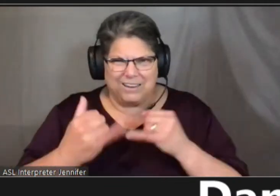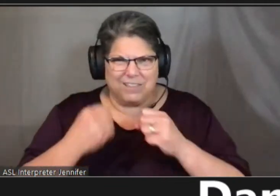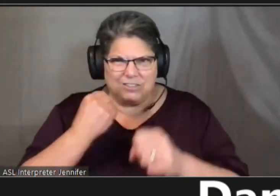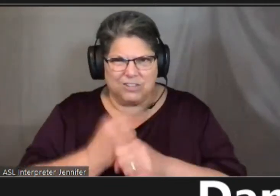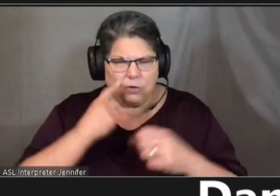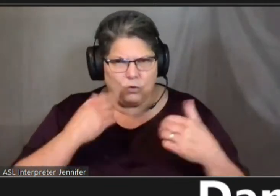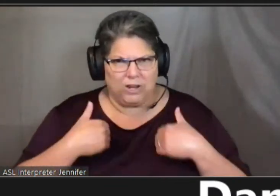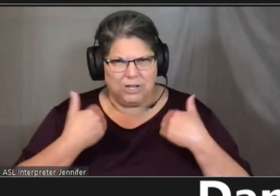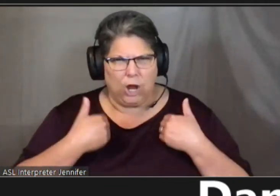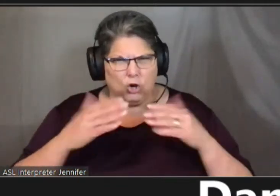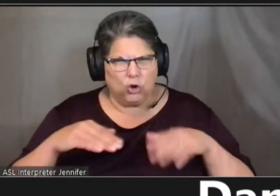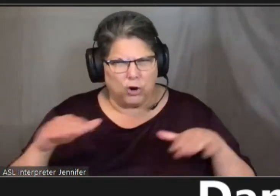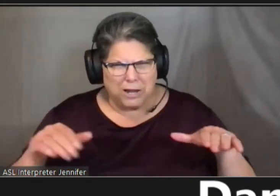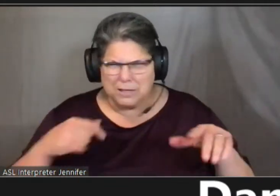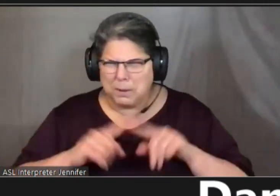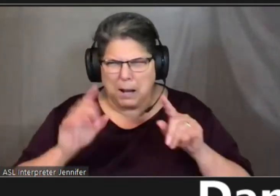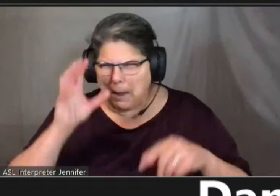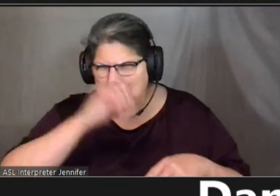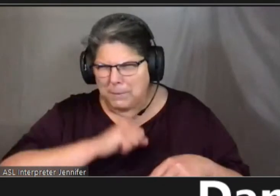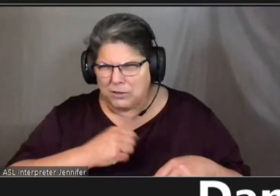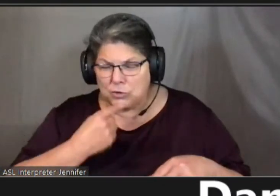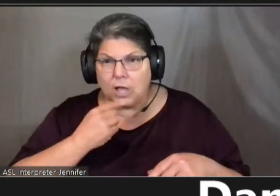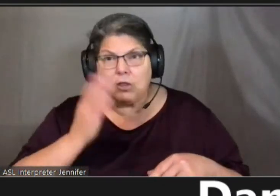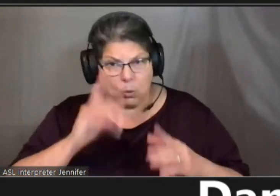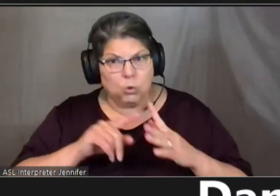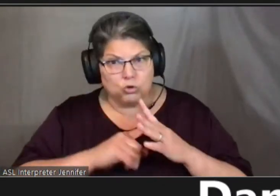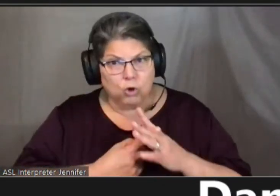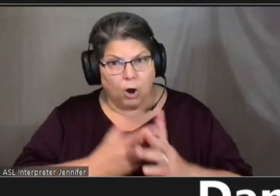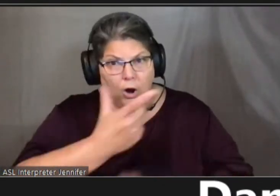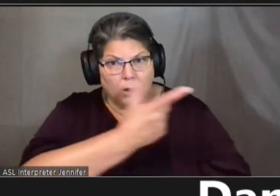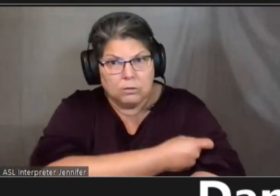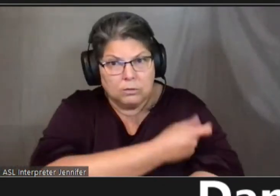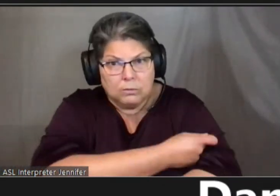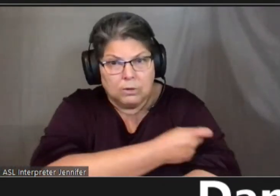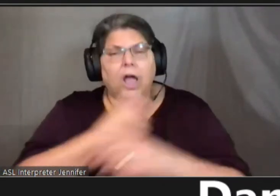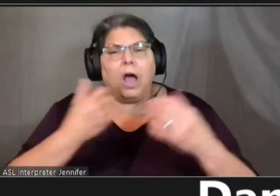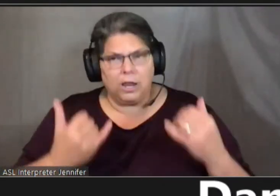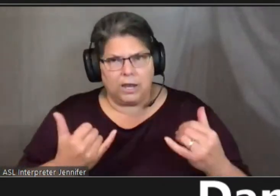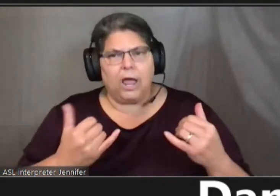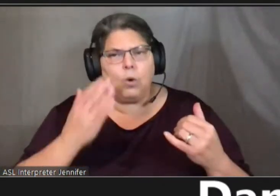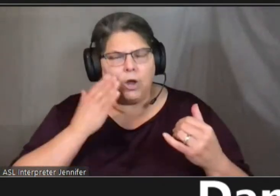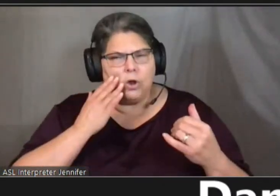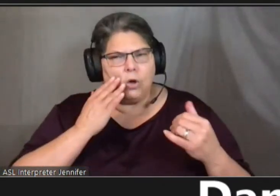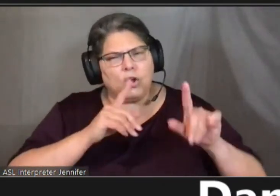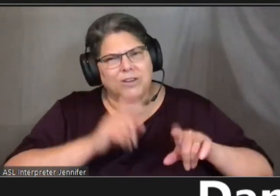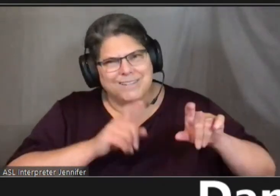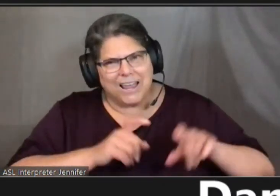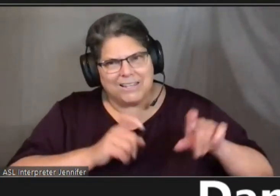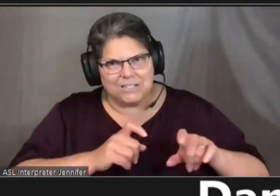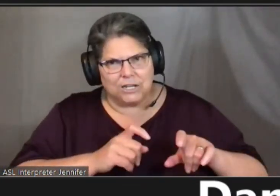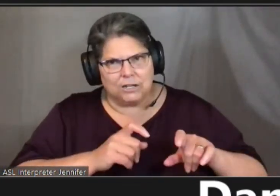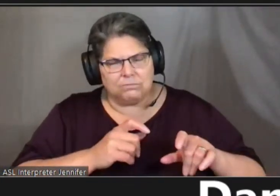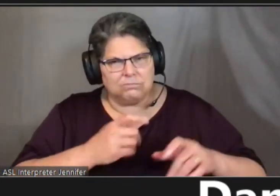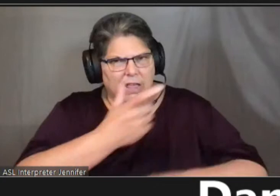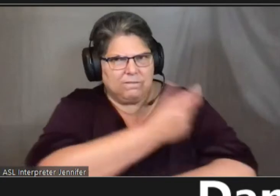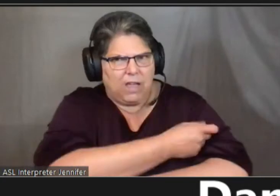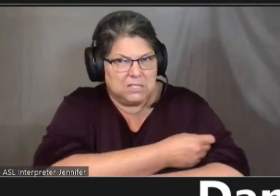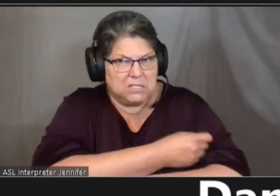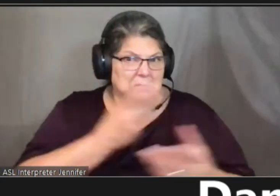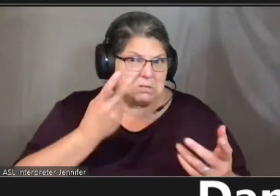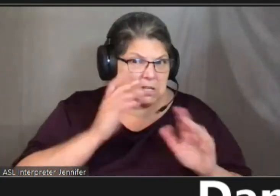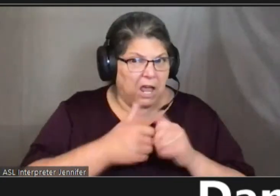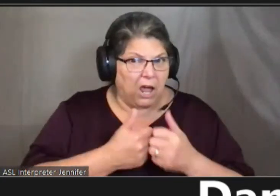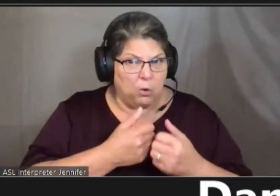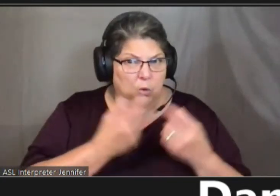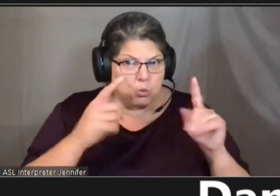I missed the part if you said they will start them, because I know we're doing testing now on younger children. I also saw that